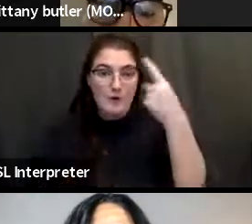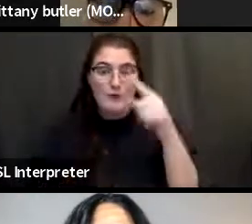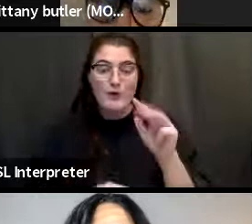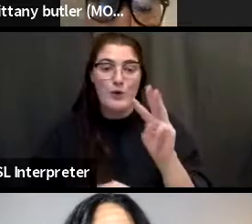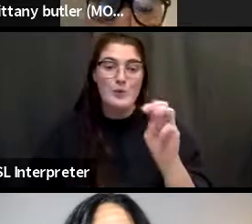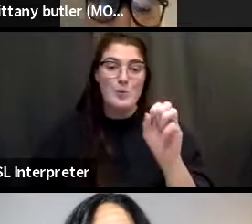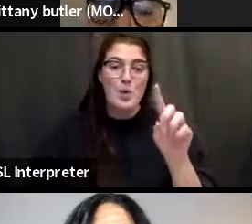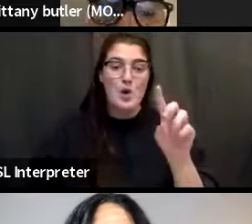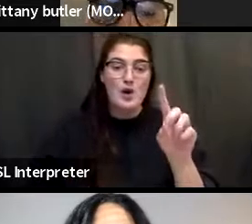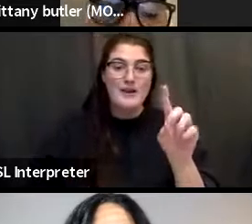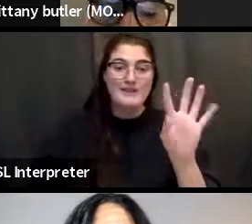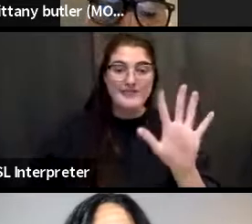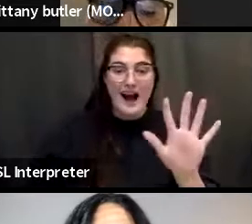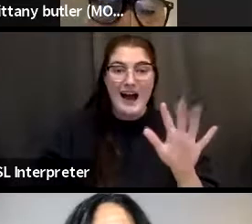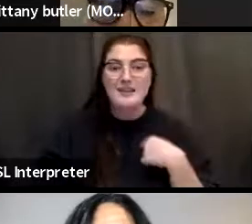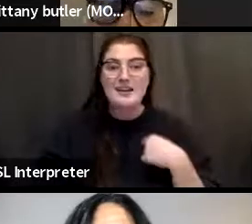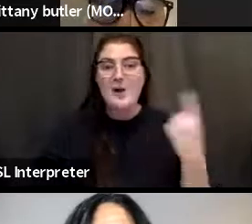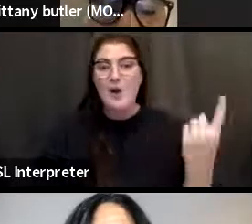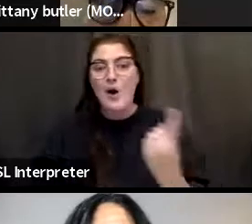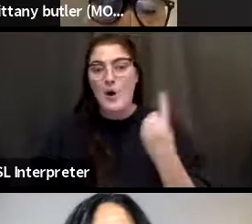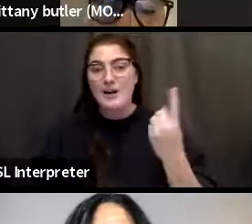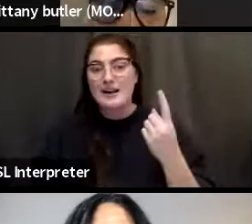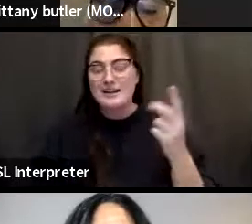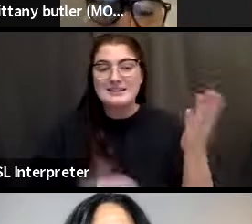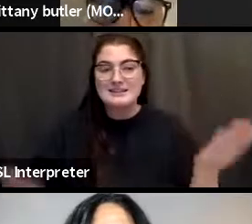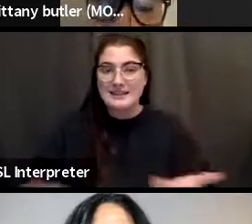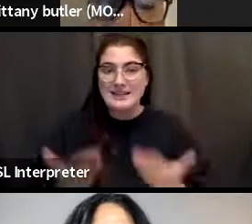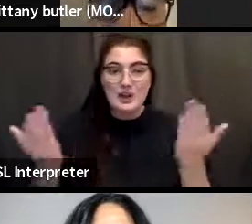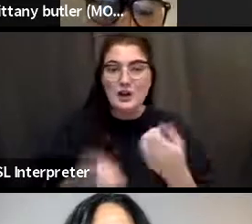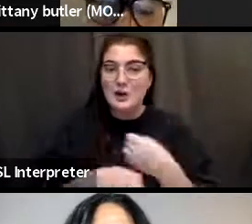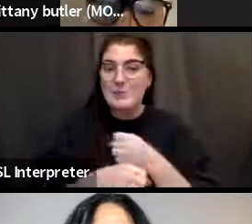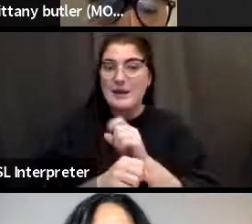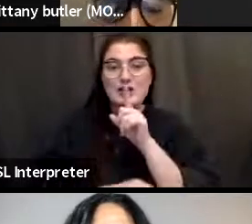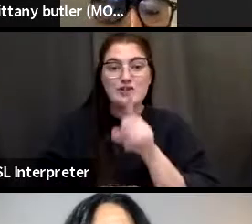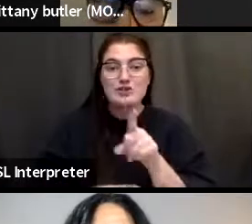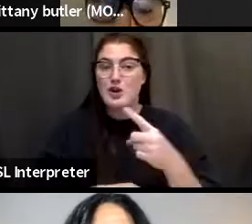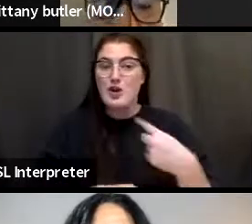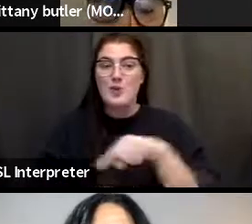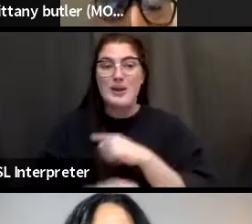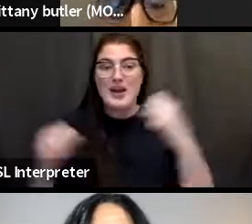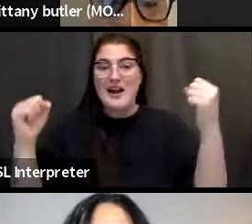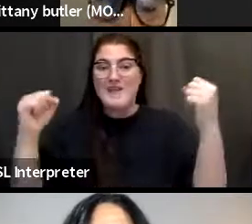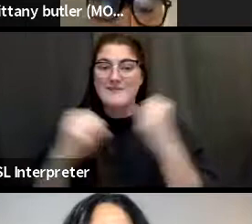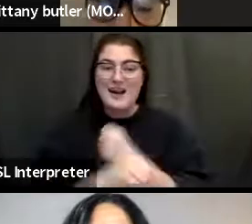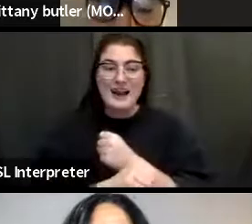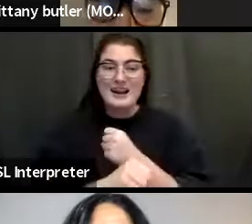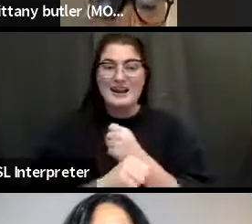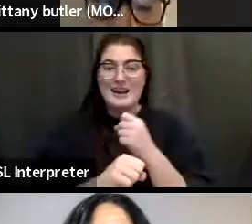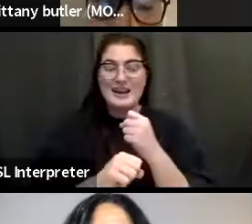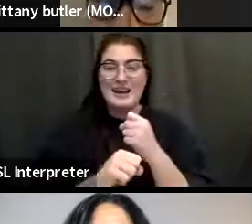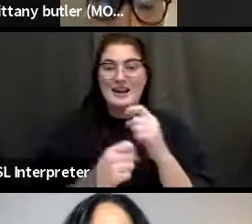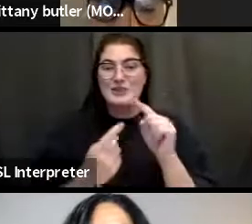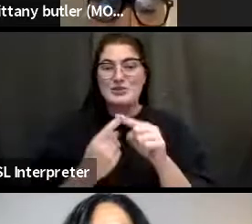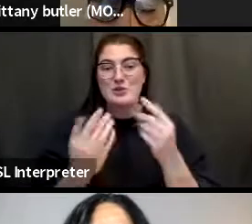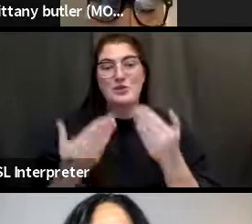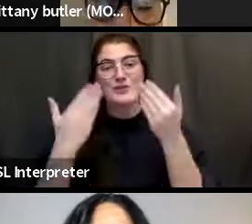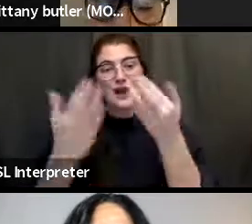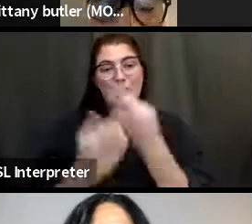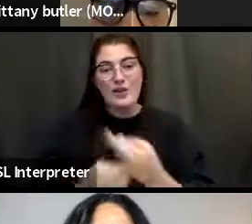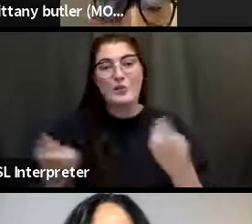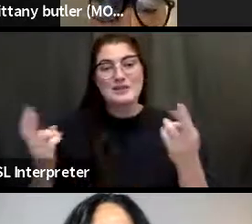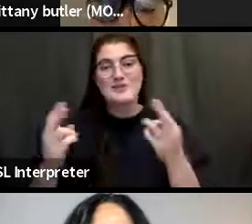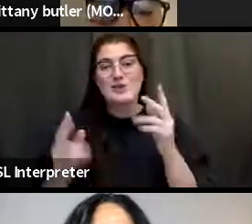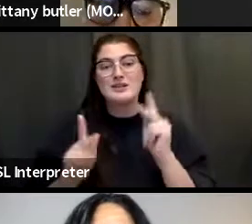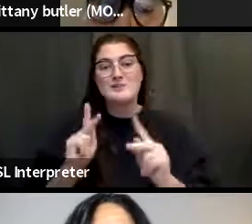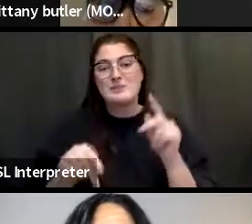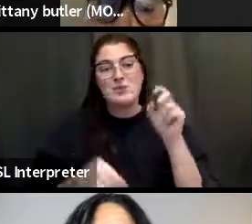5. And we're always here making sure that we are fighting to provide the resources that the folks need